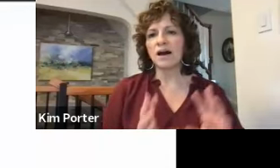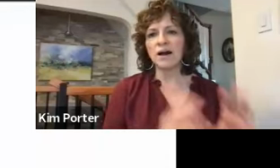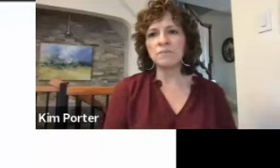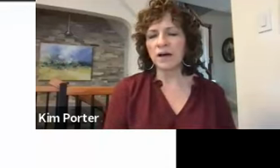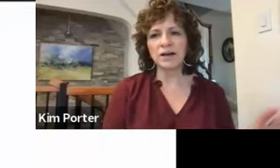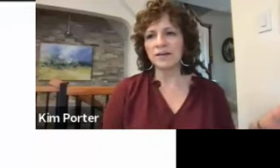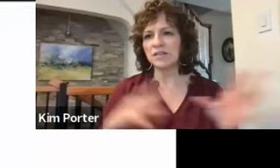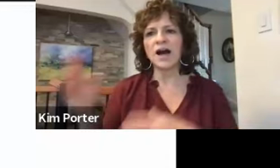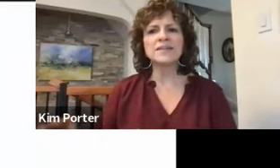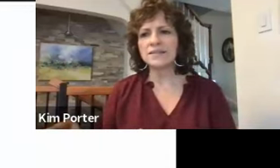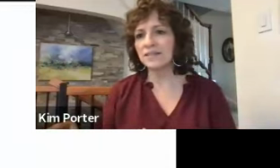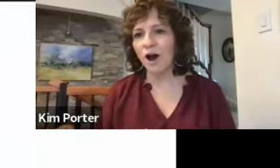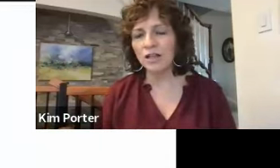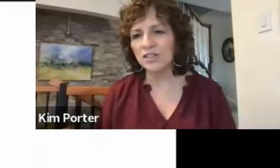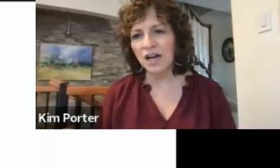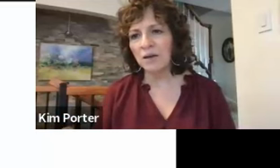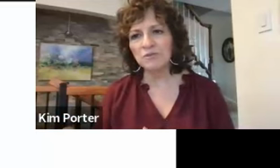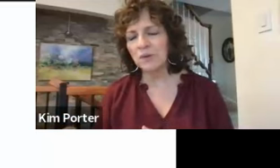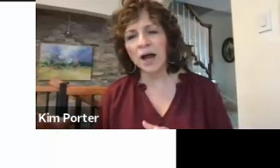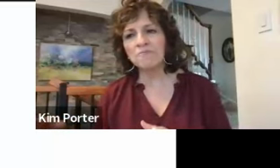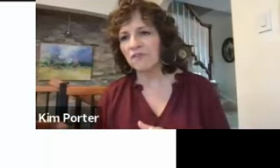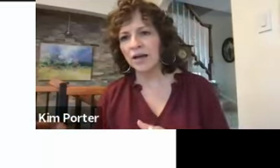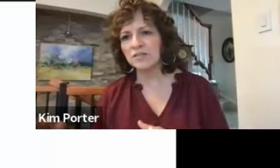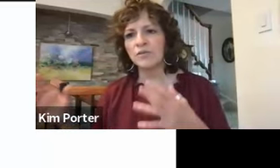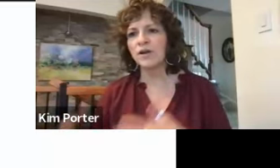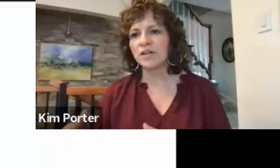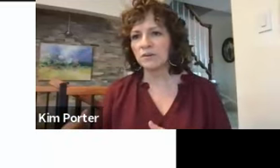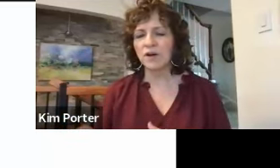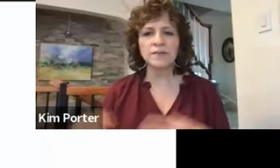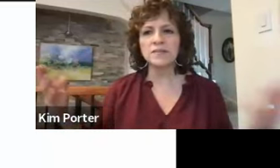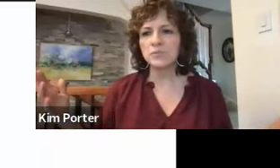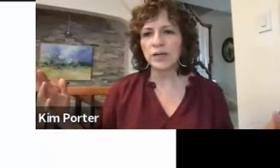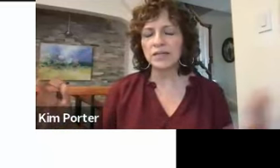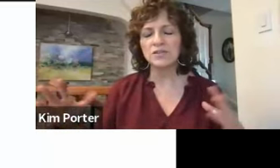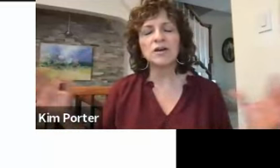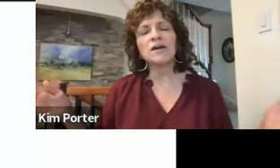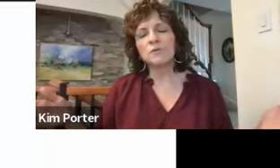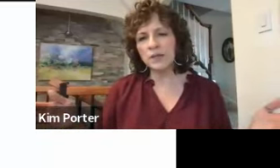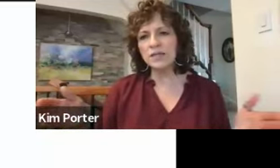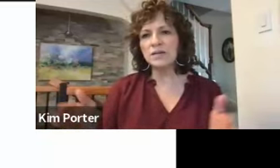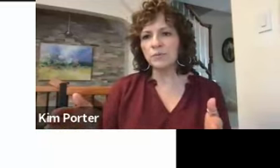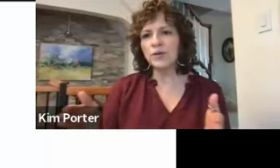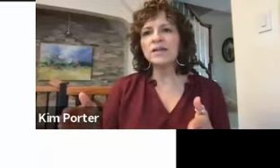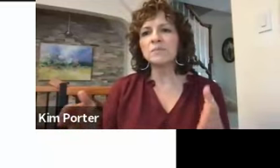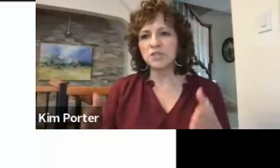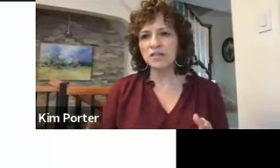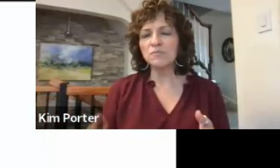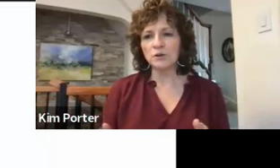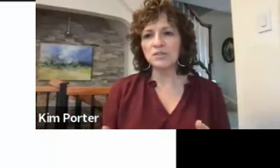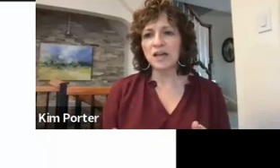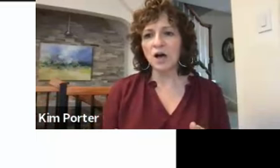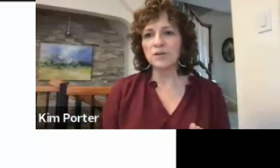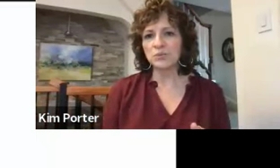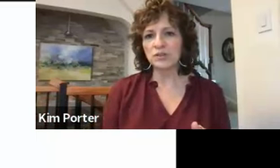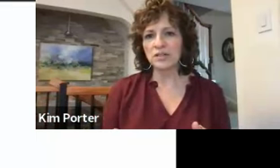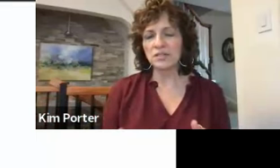crazy. If I did this in college, I'm fine. So they're going to be fine. This is what kids do. We need an objective